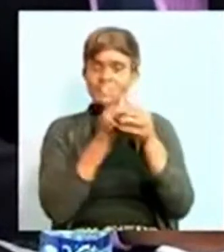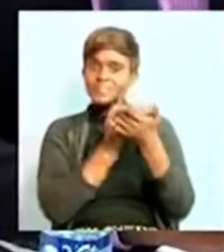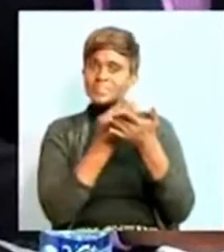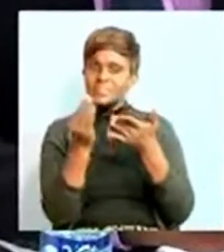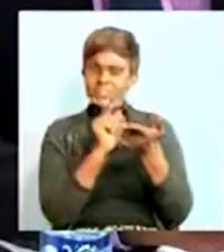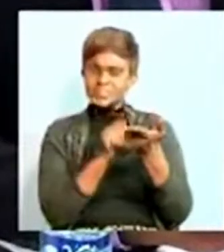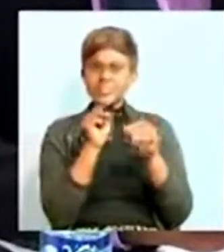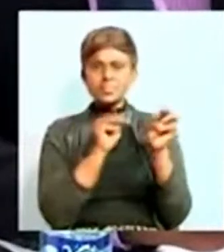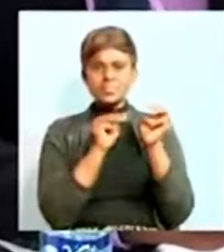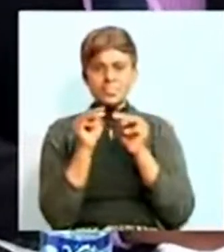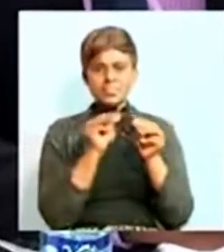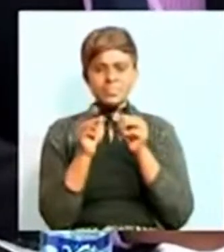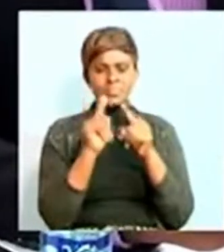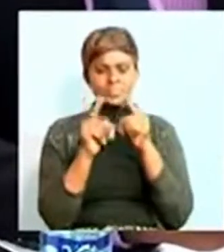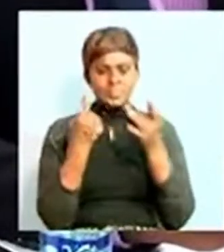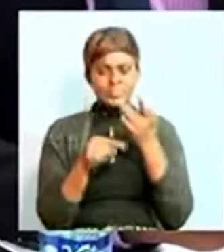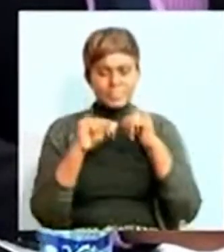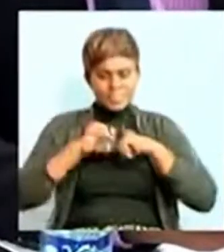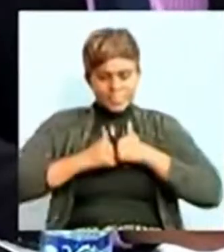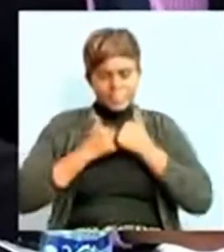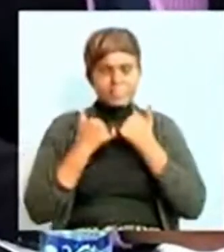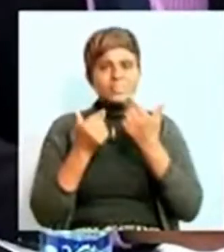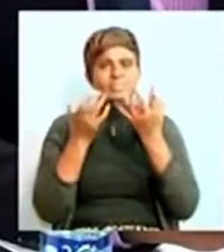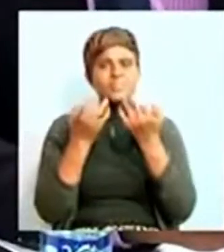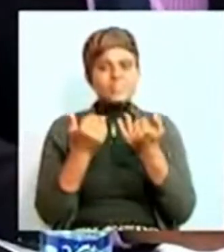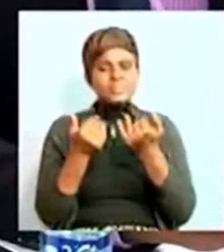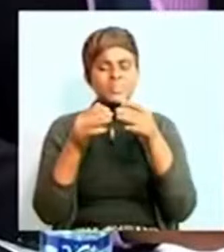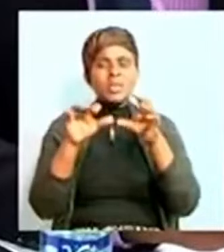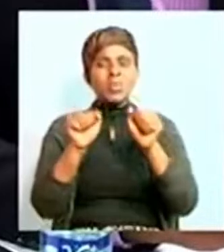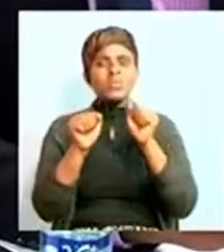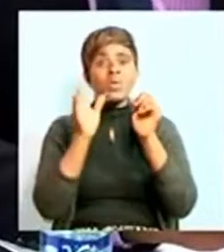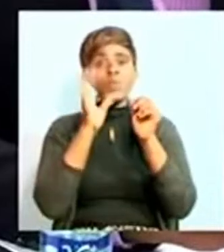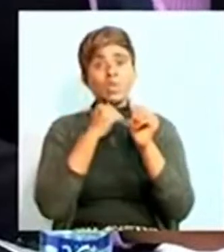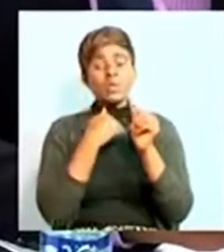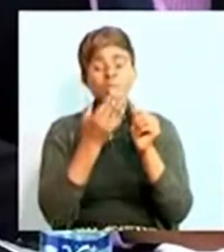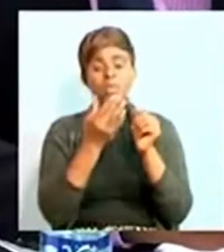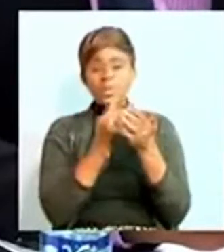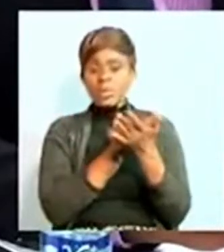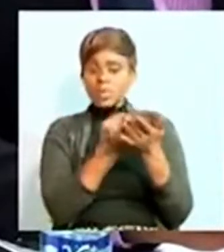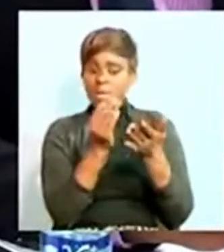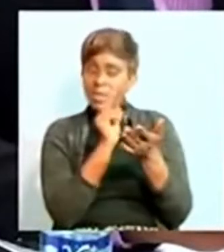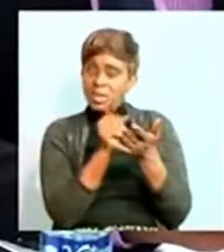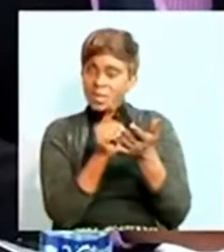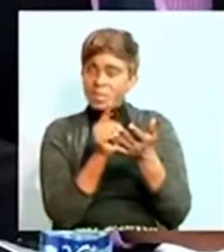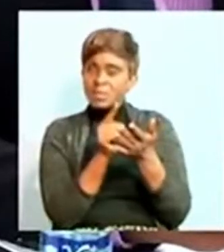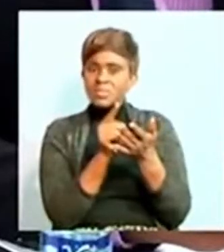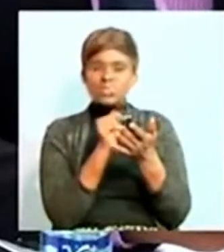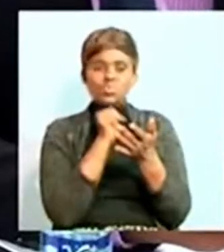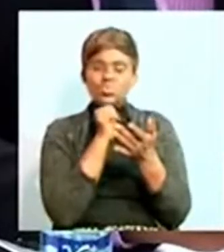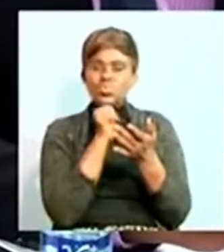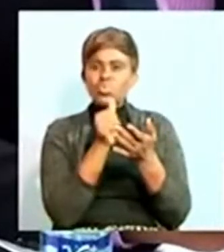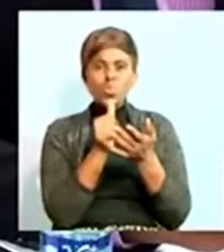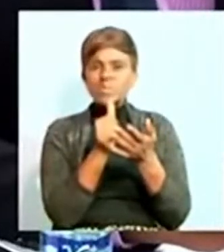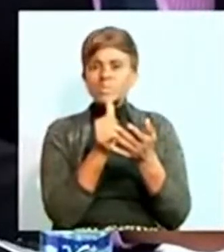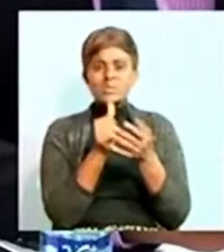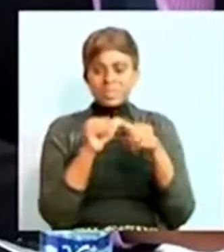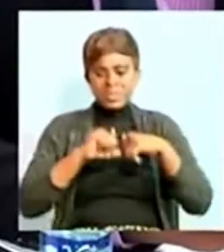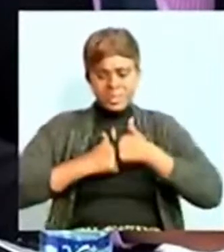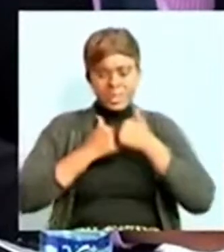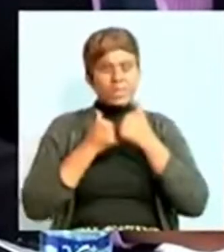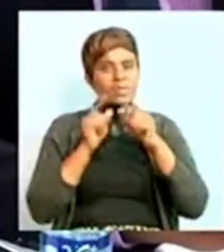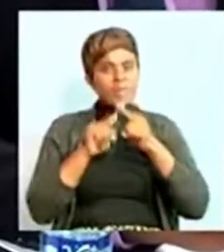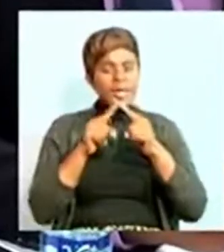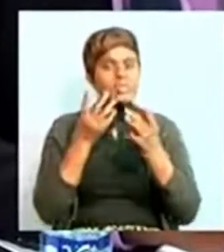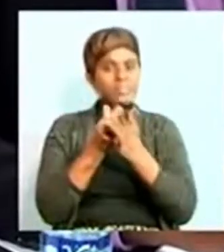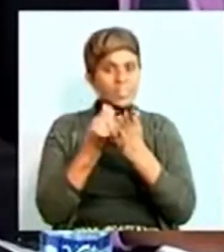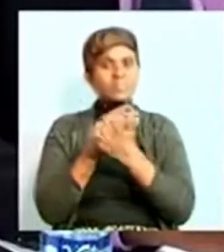manage. But we want first to confirm that the failure aspect is not deliberate, but due to constrained